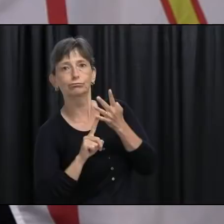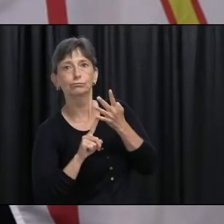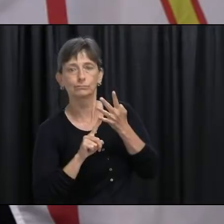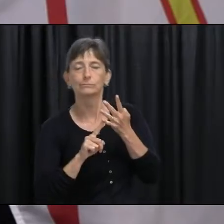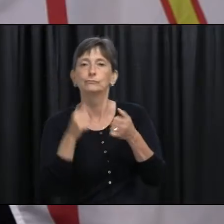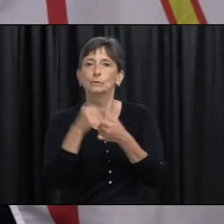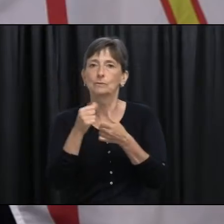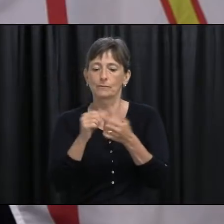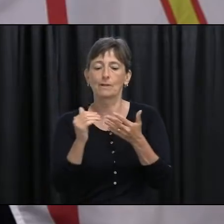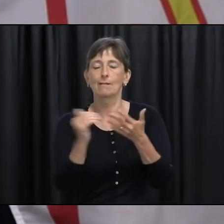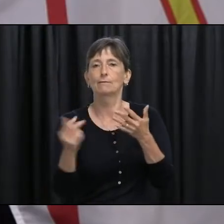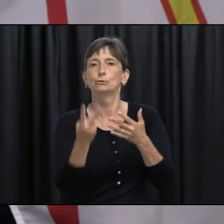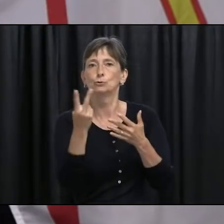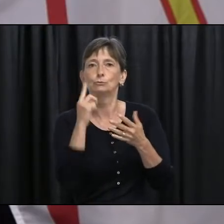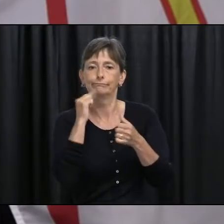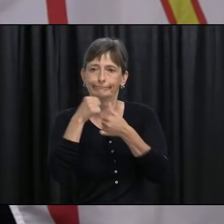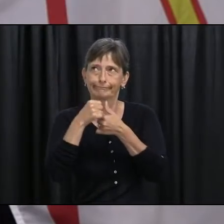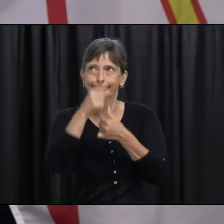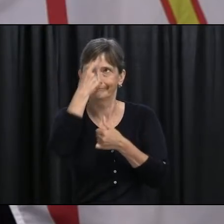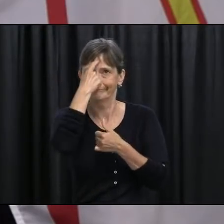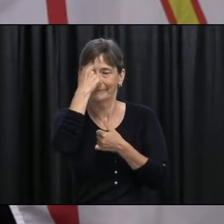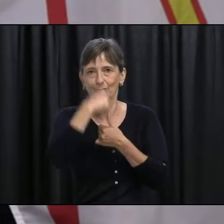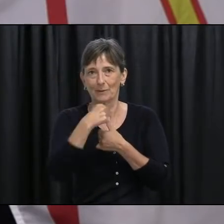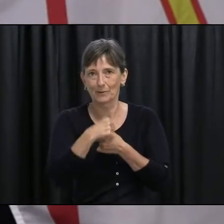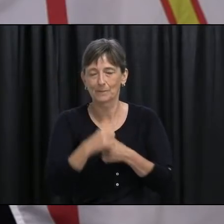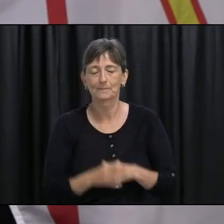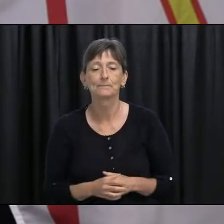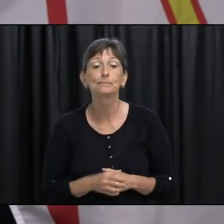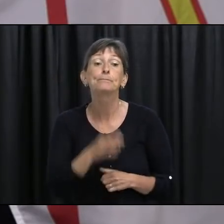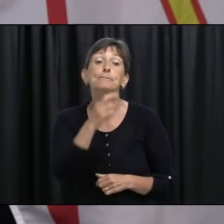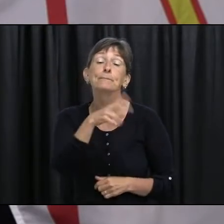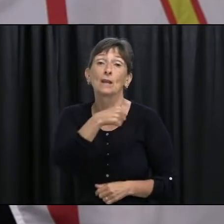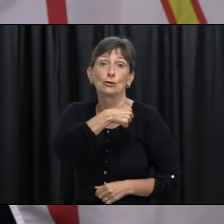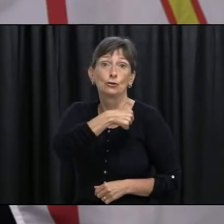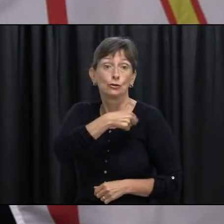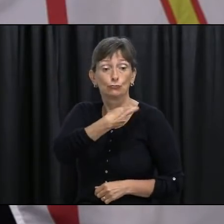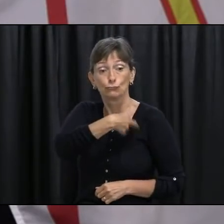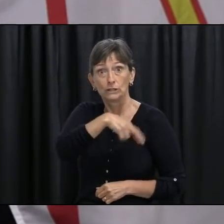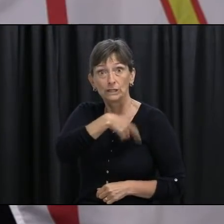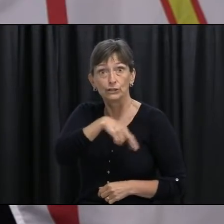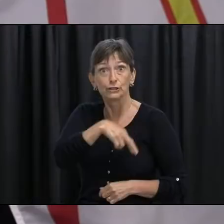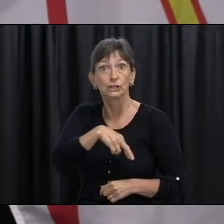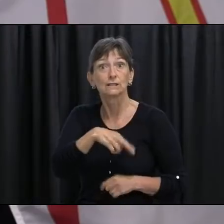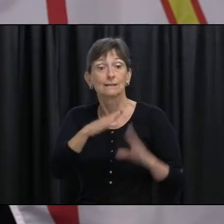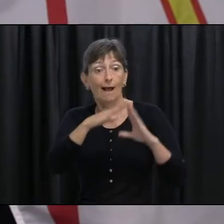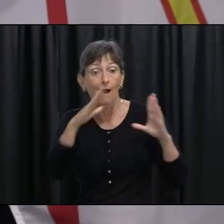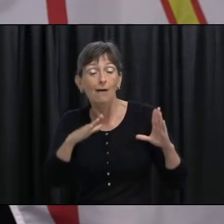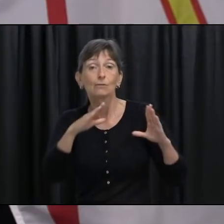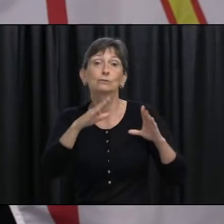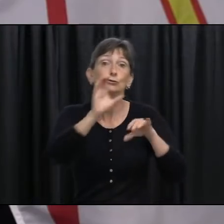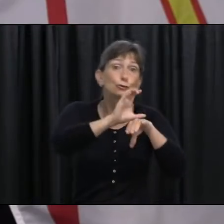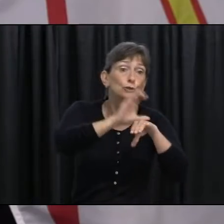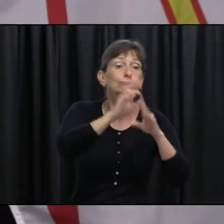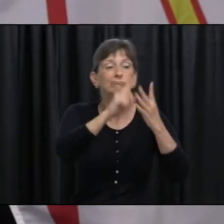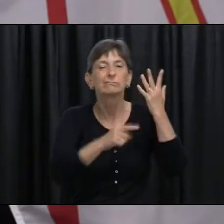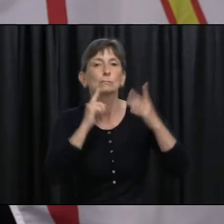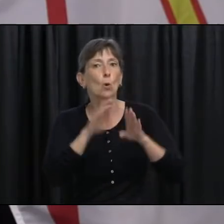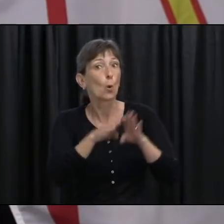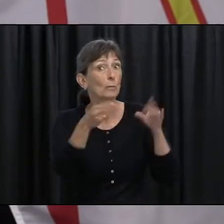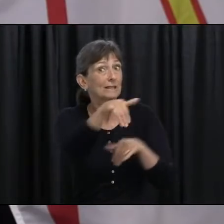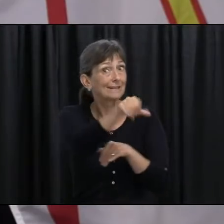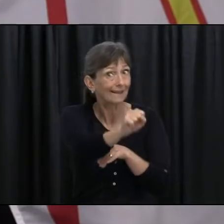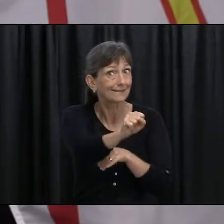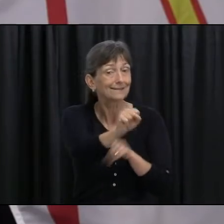Alert Level 2. While places of worship will be permitted to resume services with restrictions in place, leaders of the